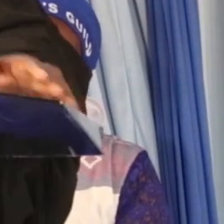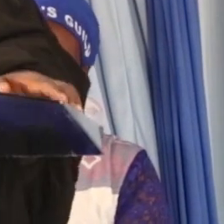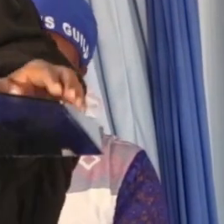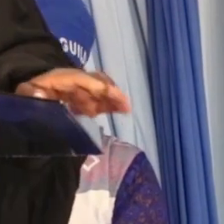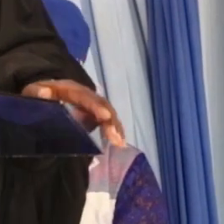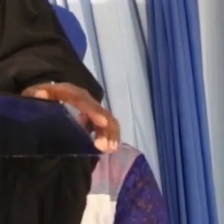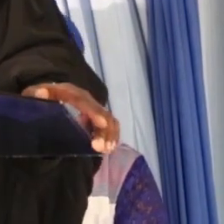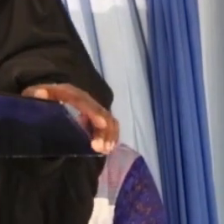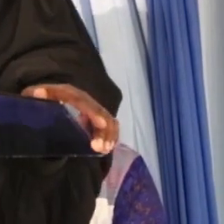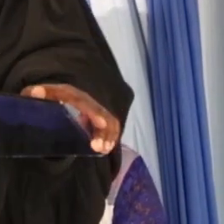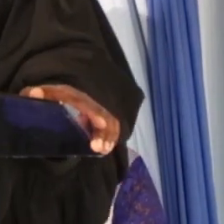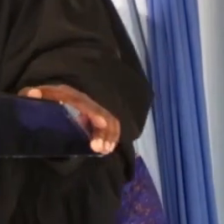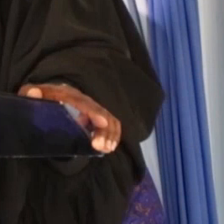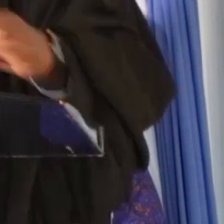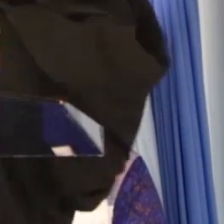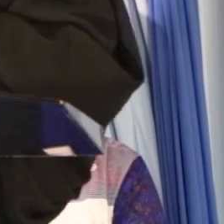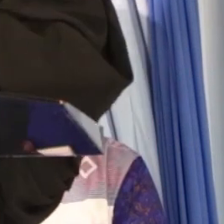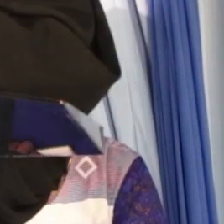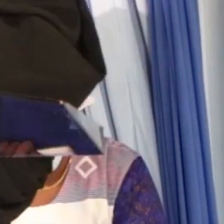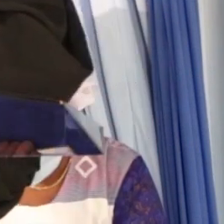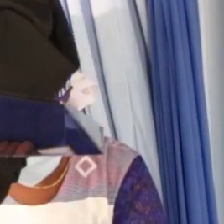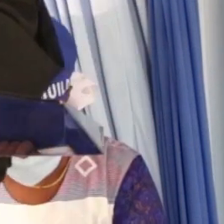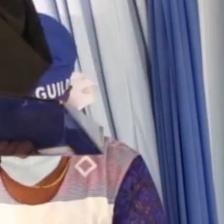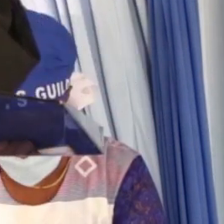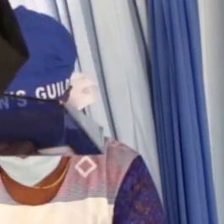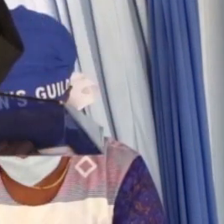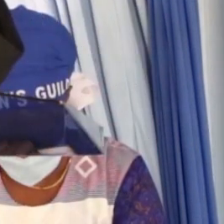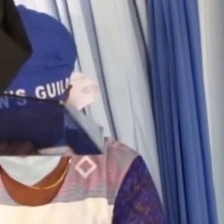Let us pray. To you, Lord,